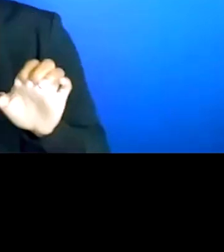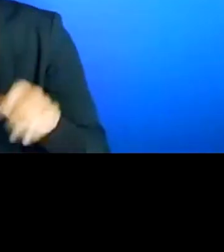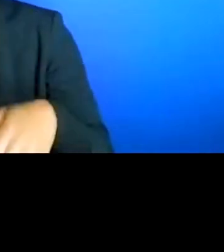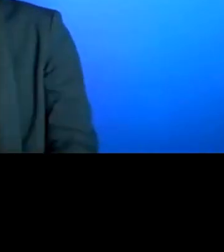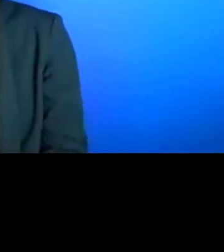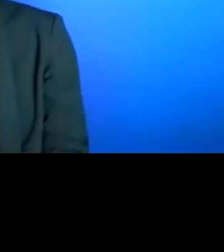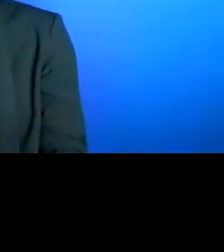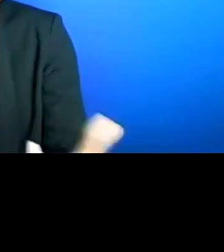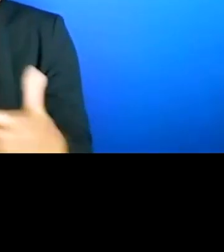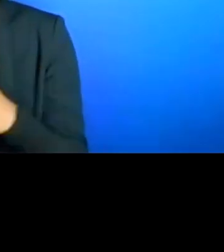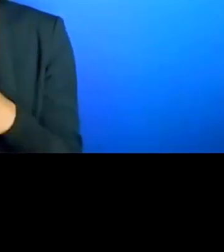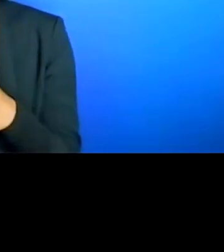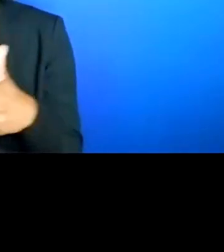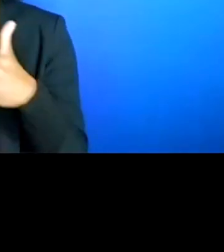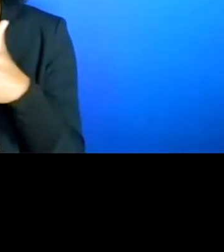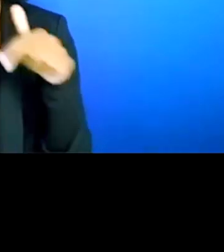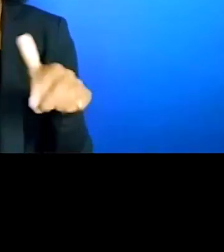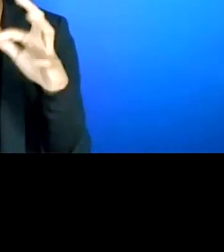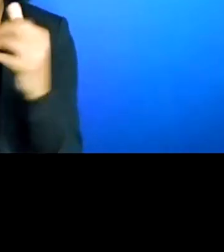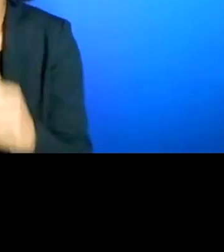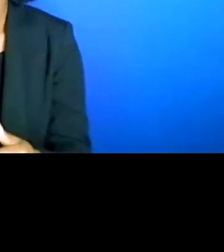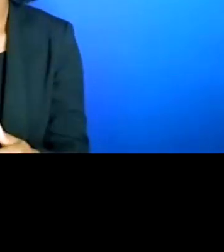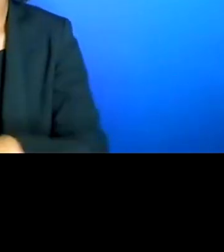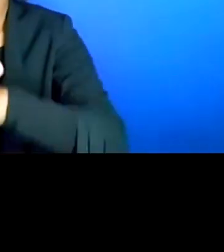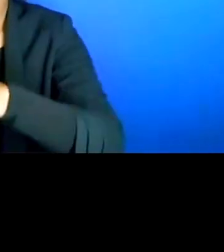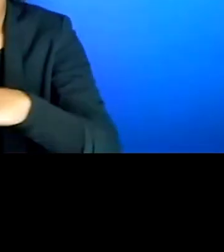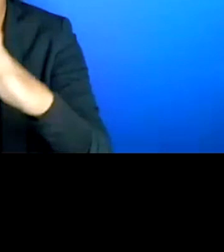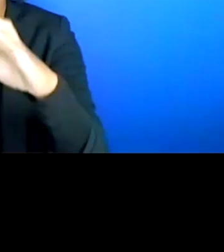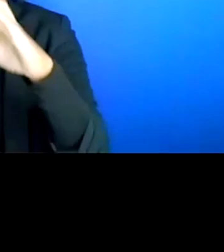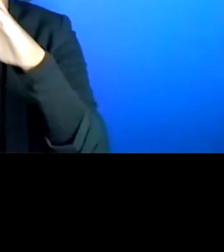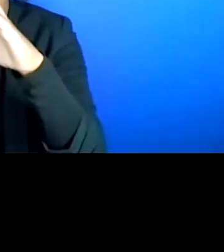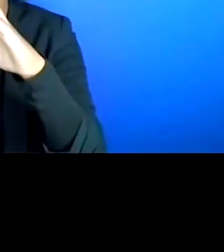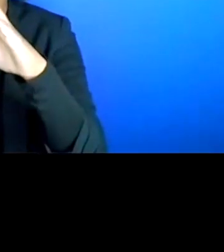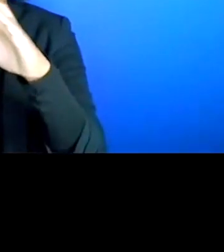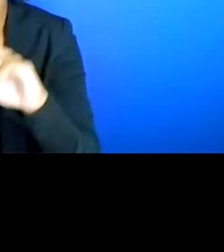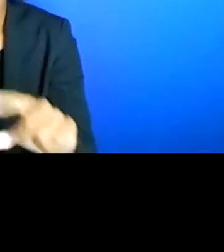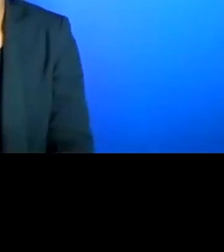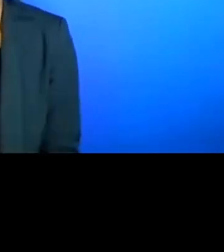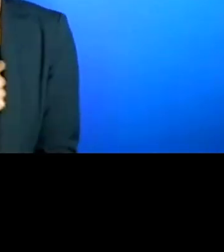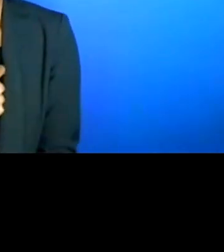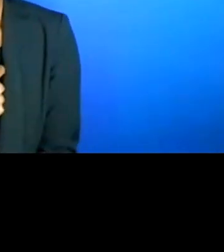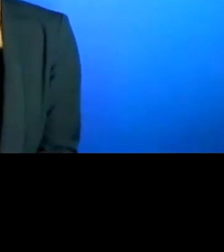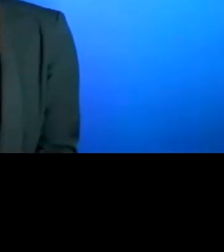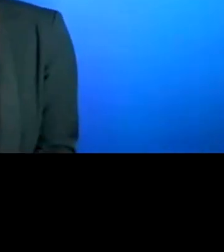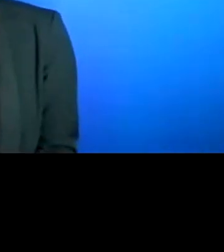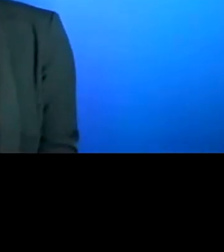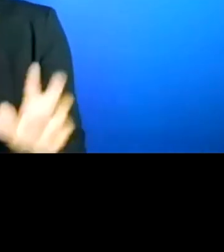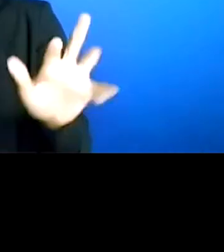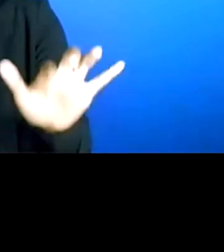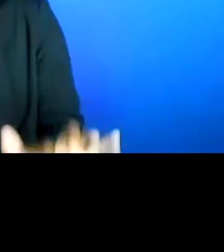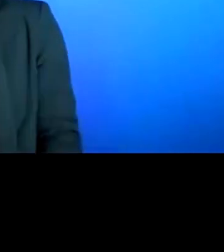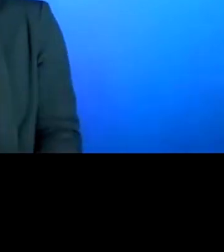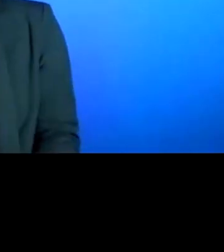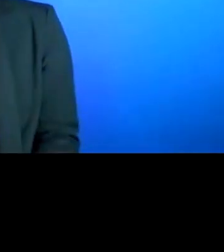today, following the workshop, later this evening, you'll receive an email message from us asking you to complete a workshop